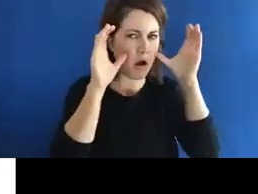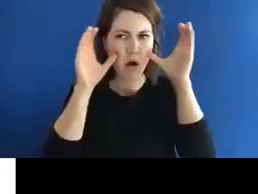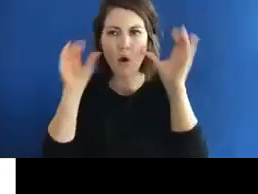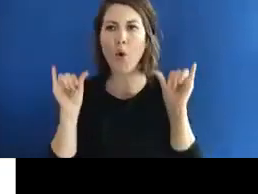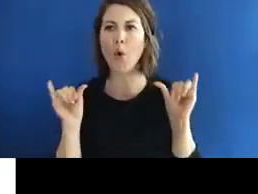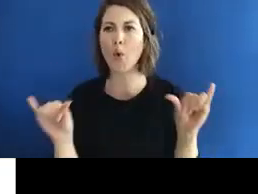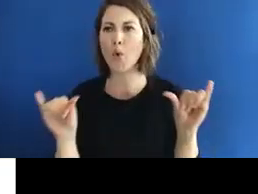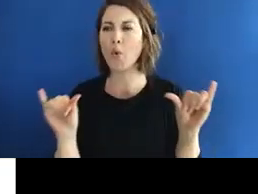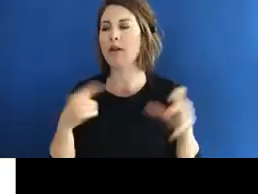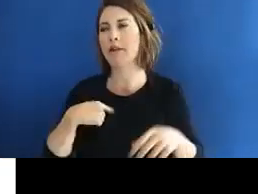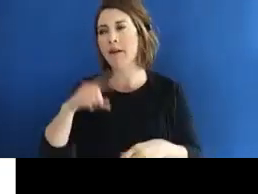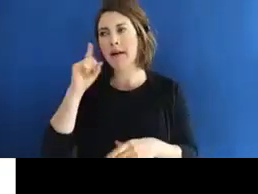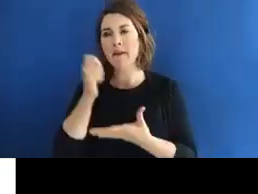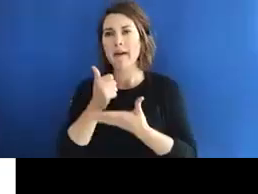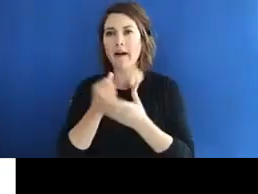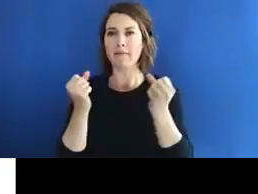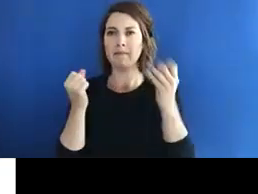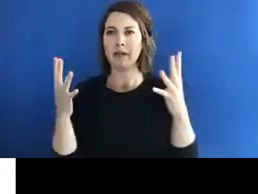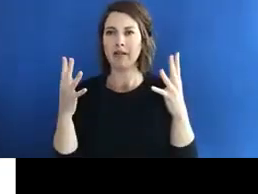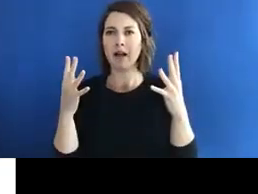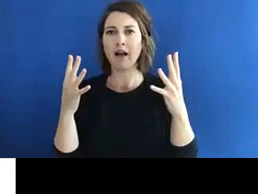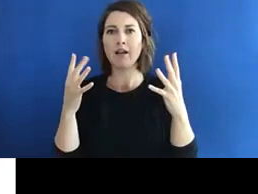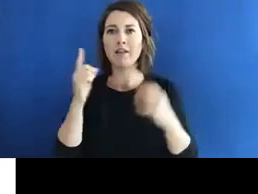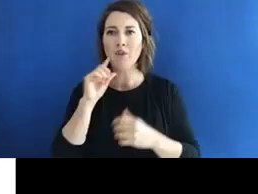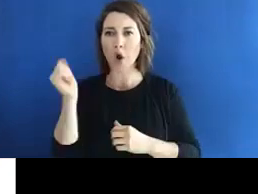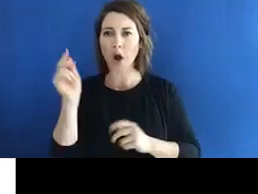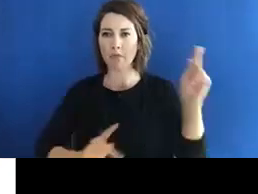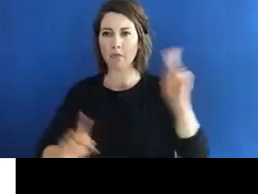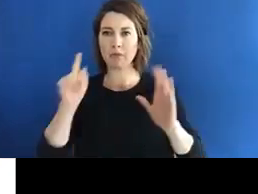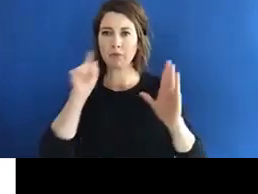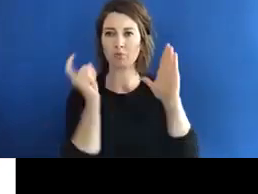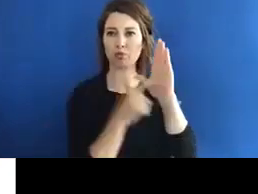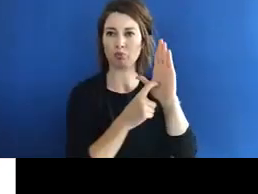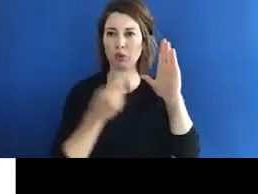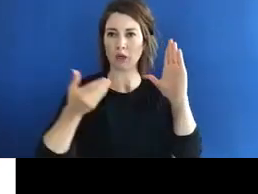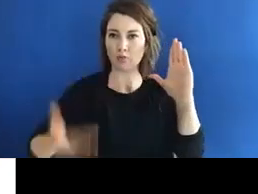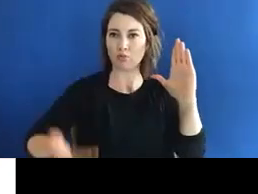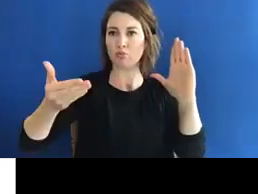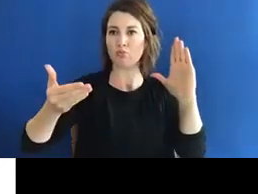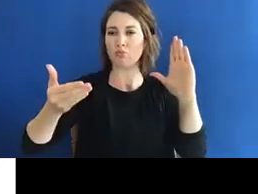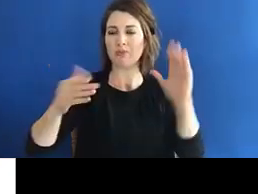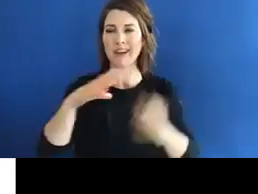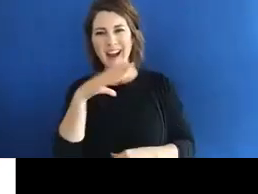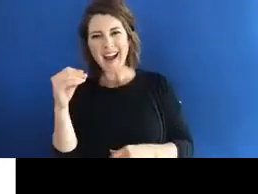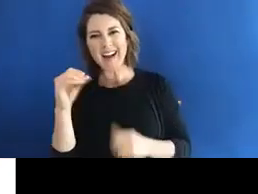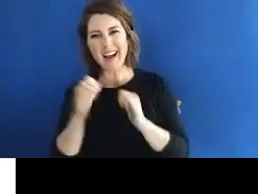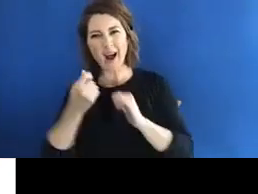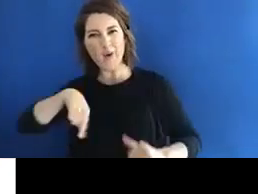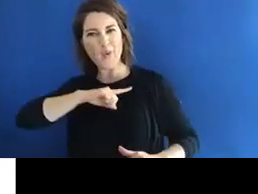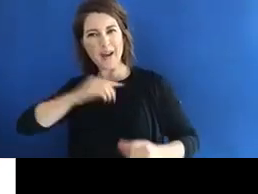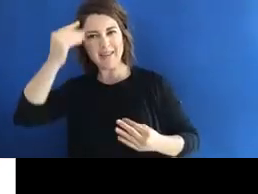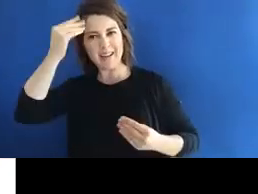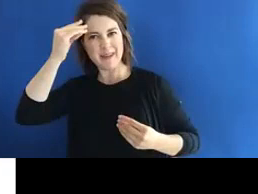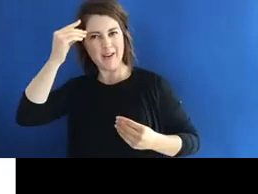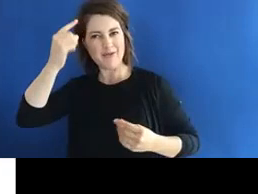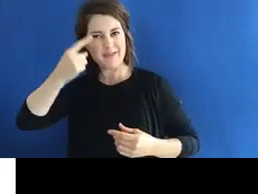goes a long way to how others see us, but also more how we see ourselves. The VR 100 webinars